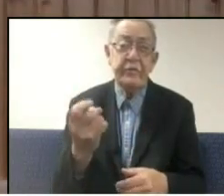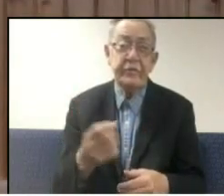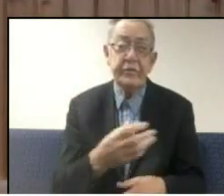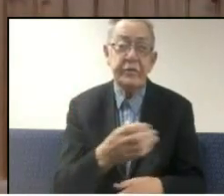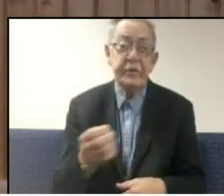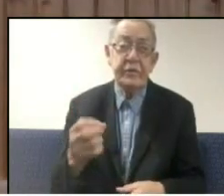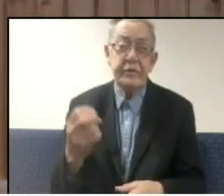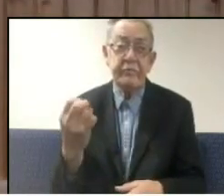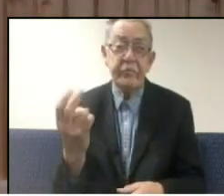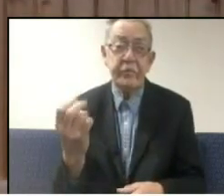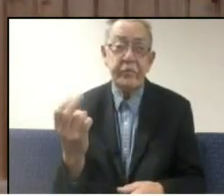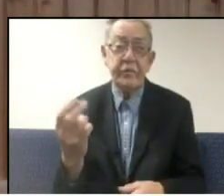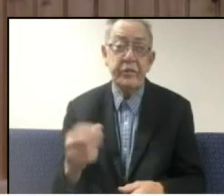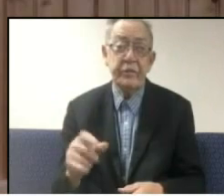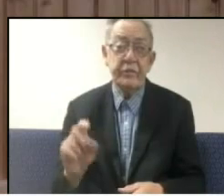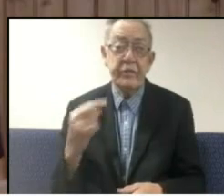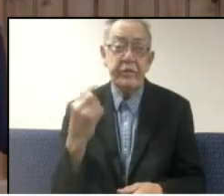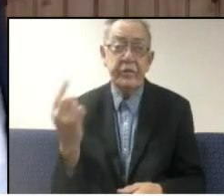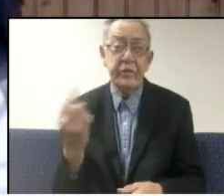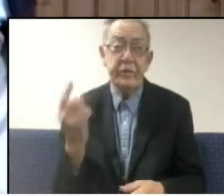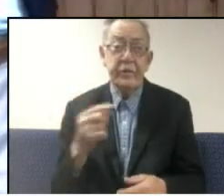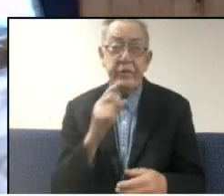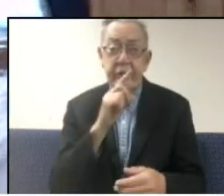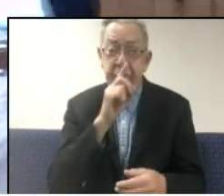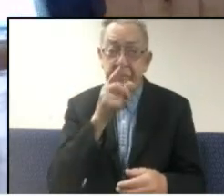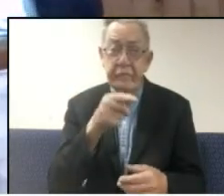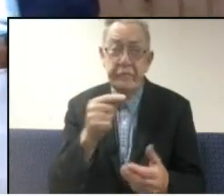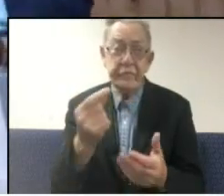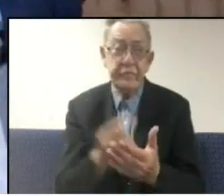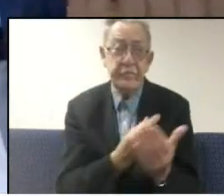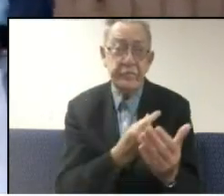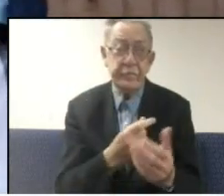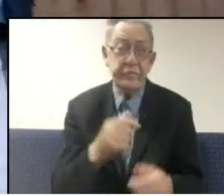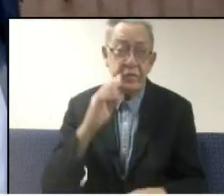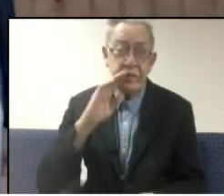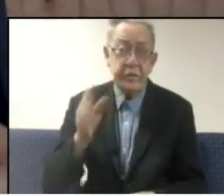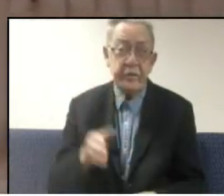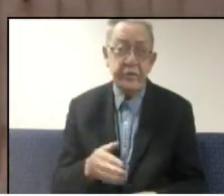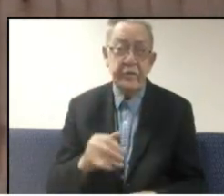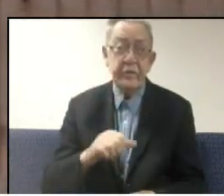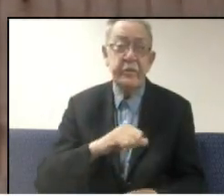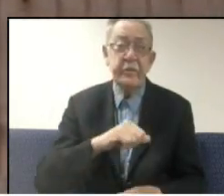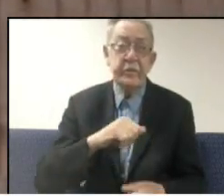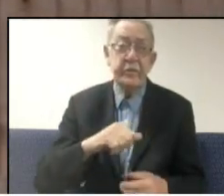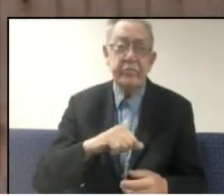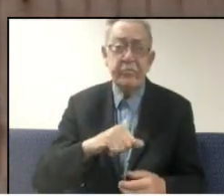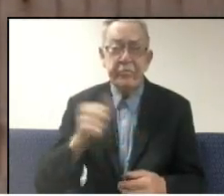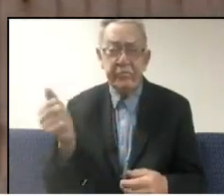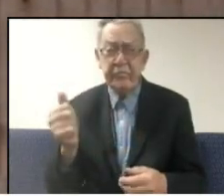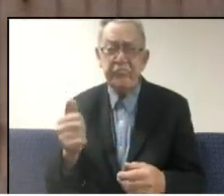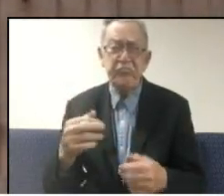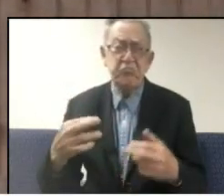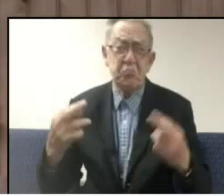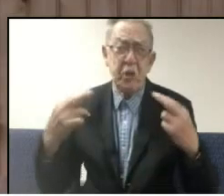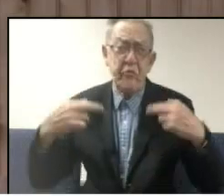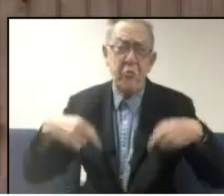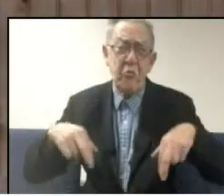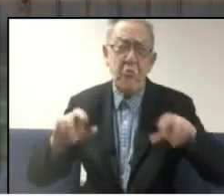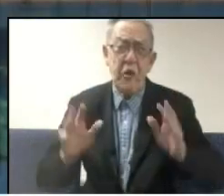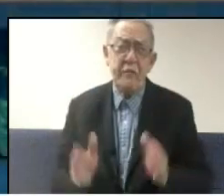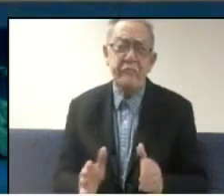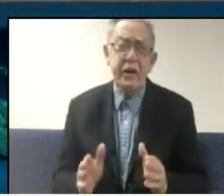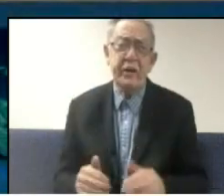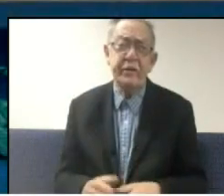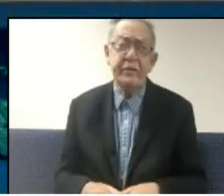only true gospel was never derived from some other rabbi. It wasn't something that